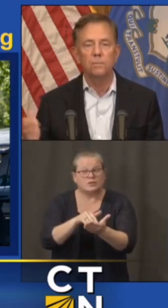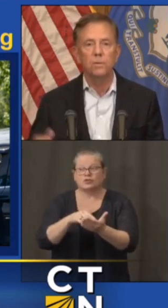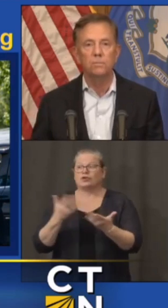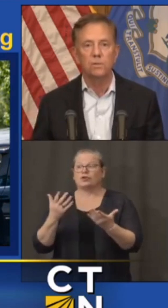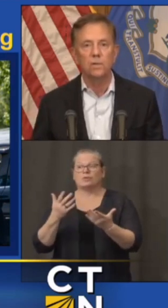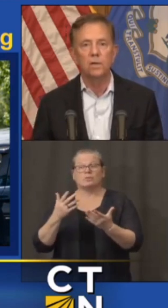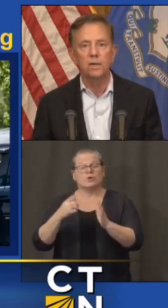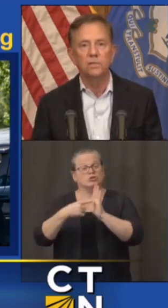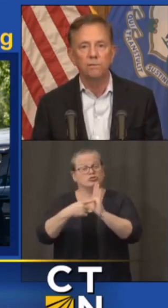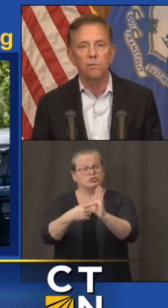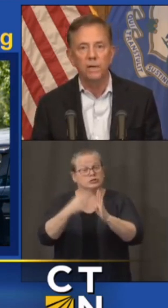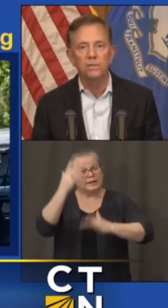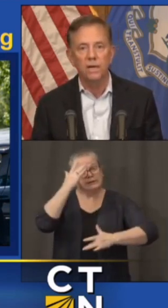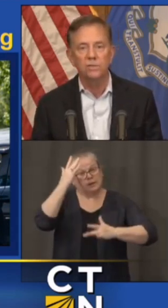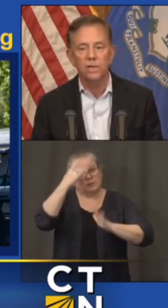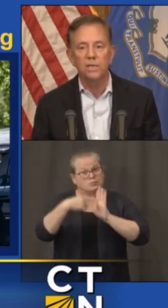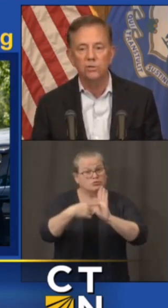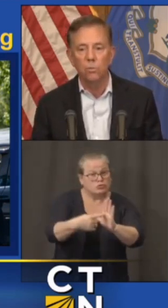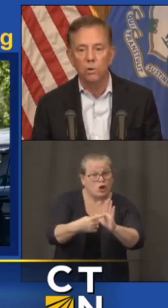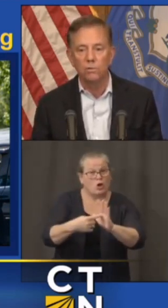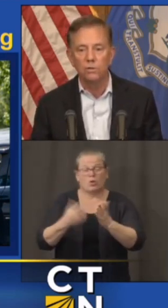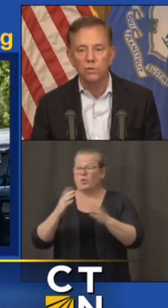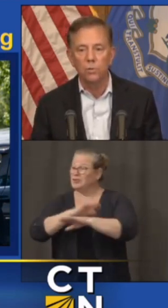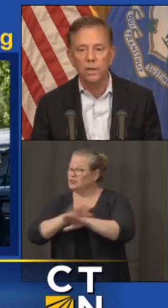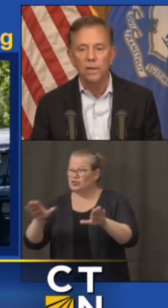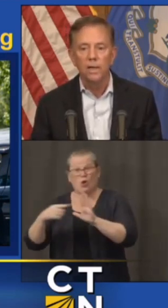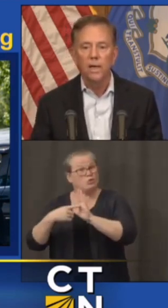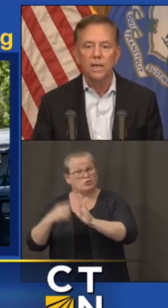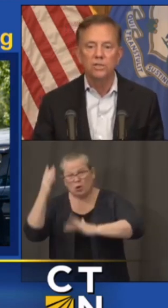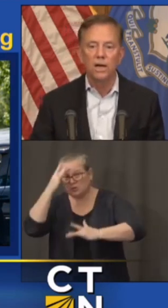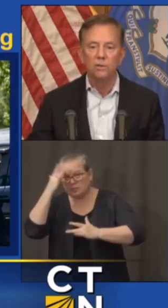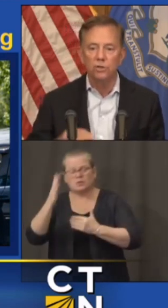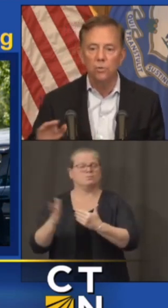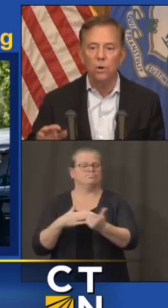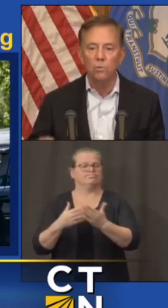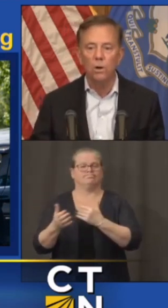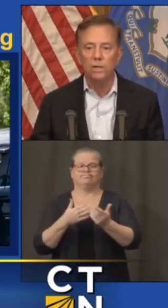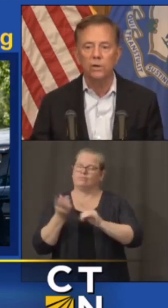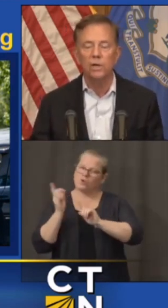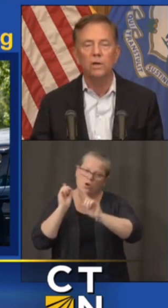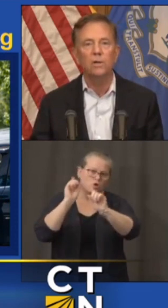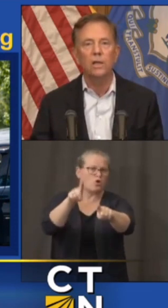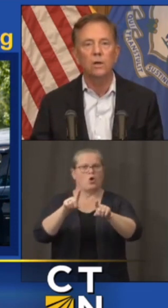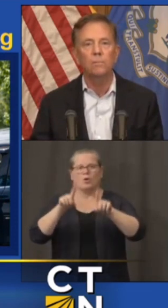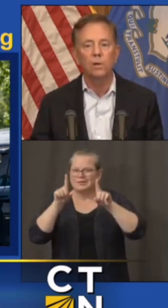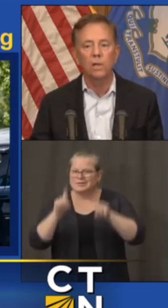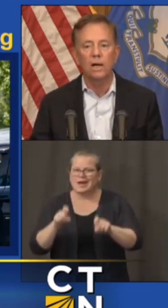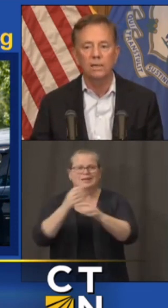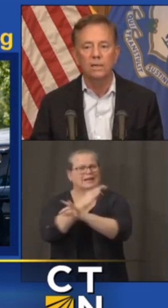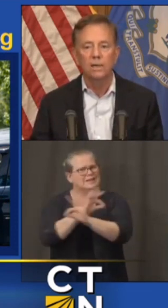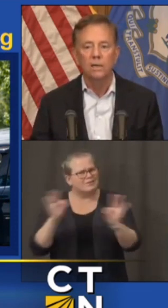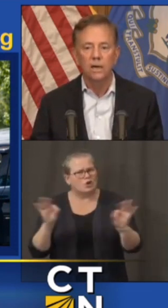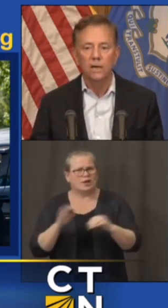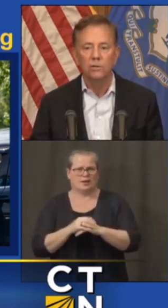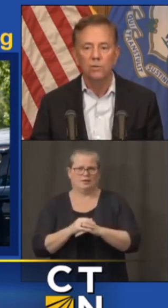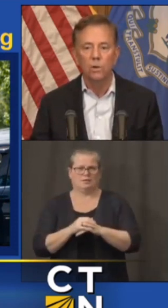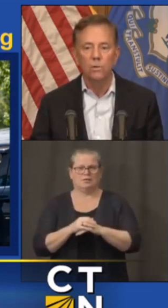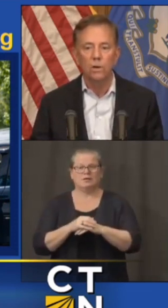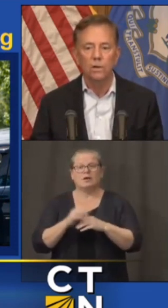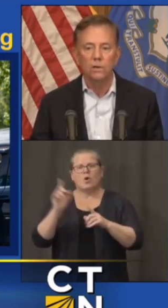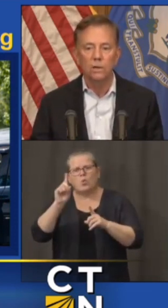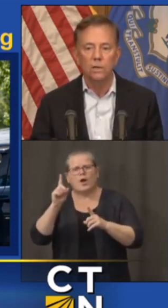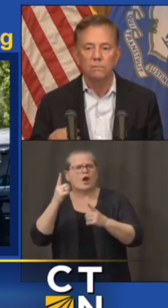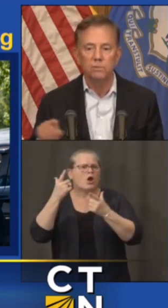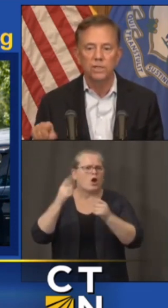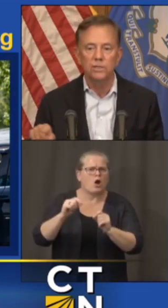have symptoms, it's a free test and it's worth doing. And dial 211, you're going to hear that number a lot. Dial